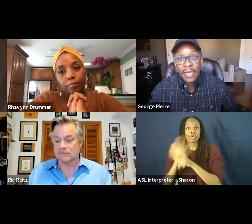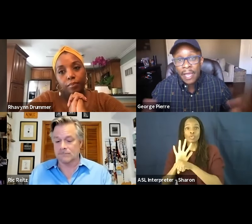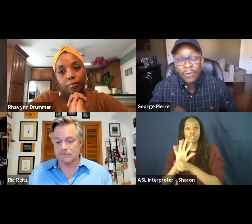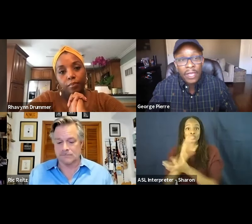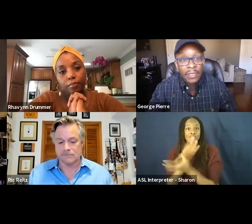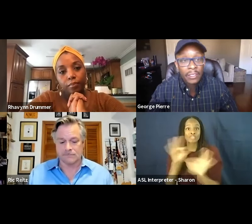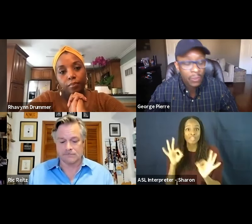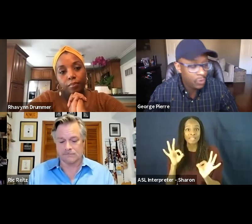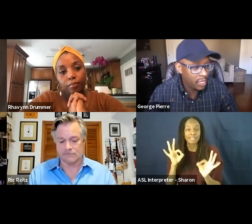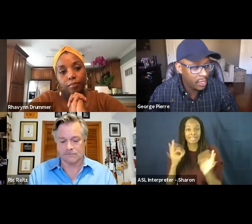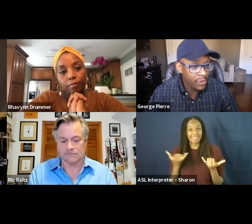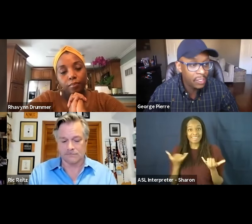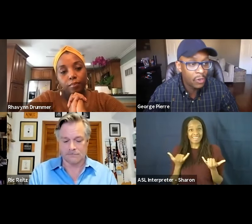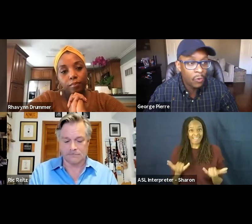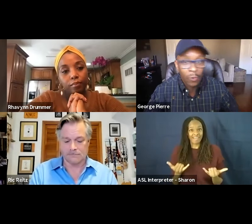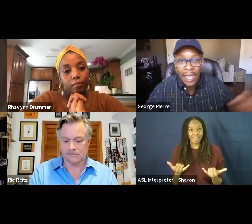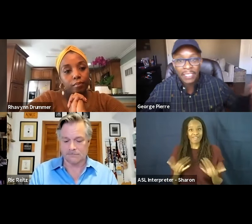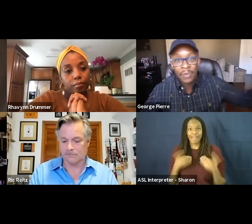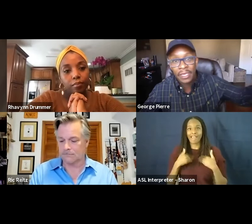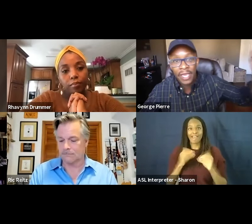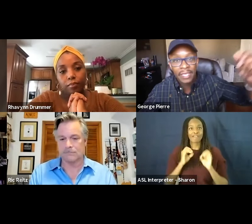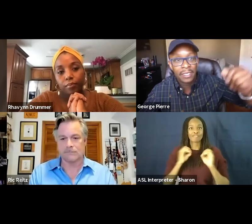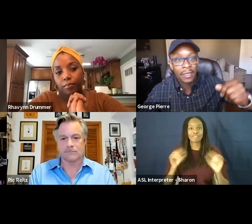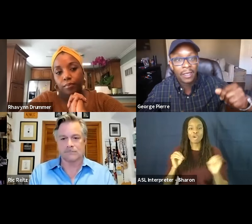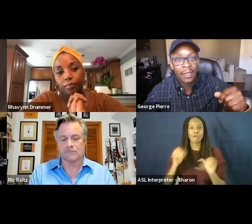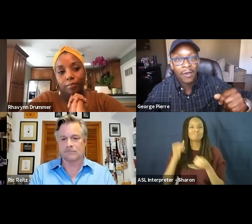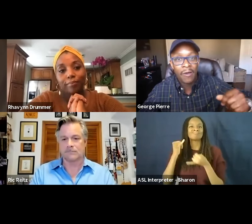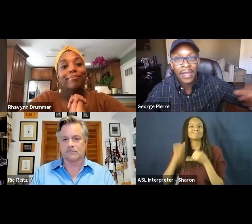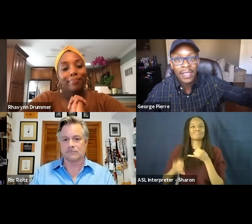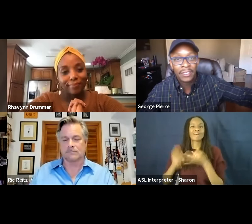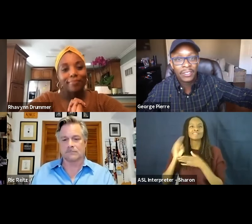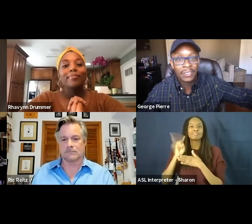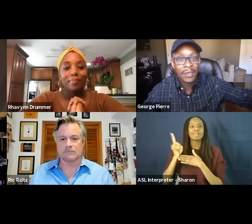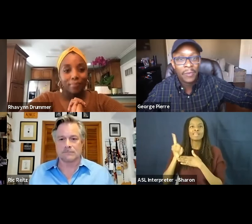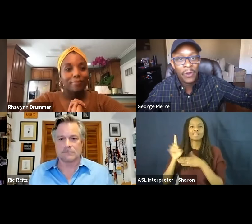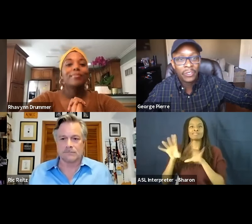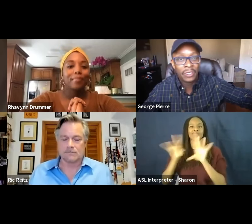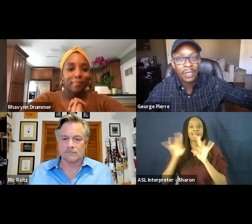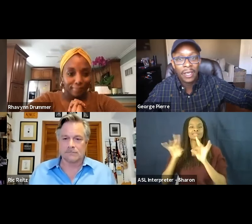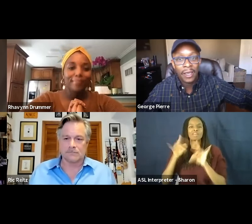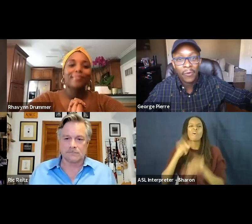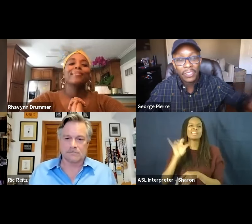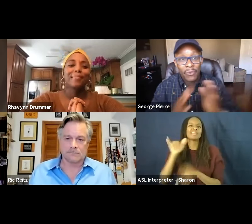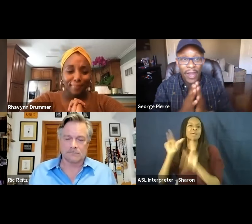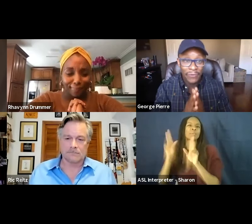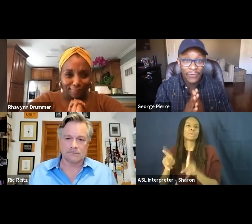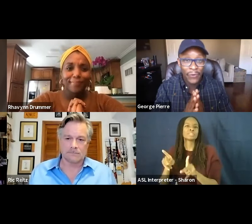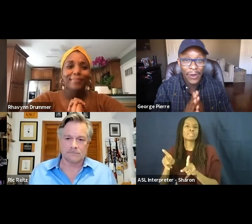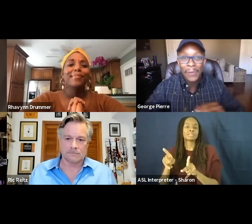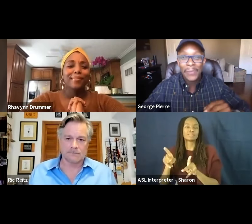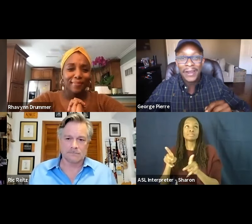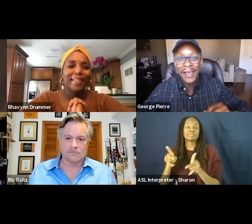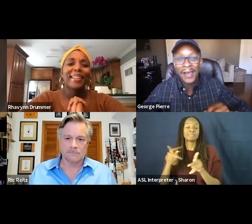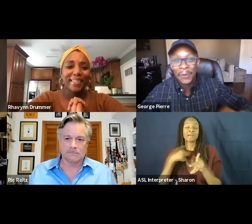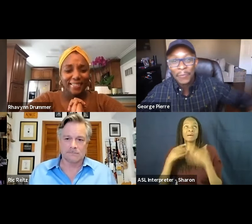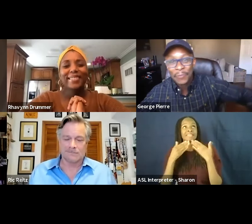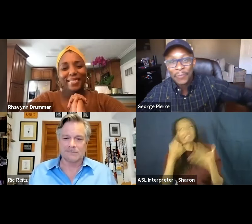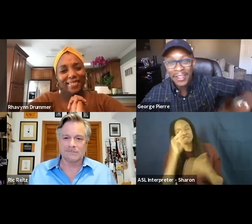is nowadays, there is no last minute casting. Oh, I need this person, which I'm grateful for,